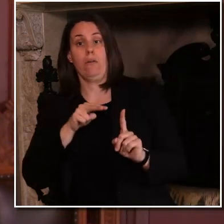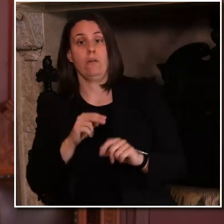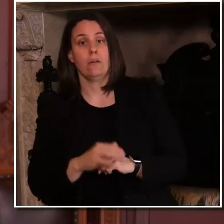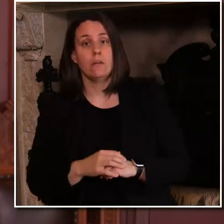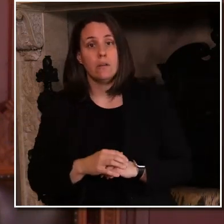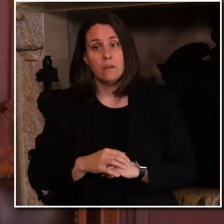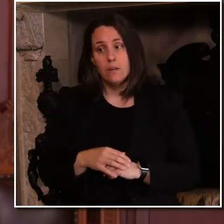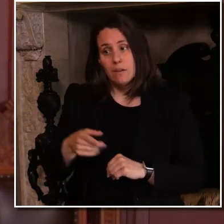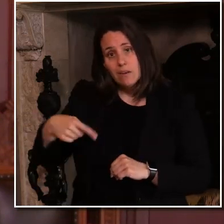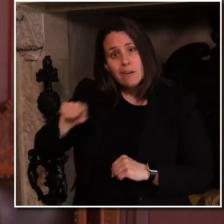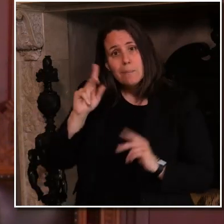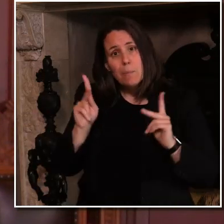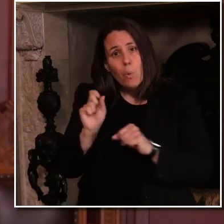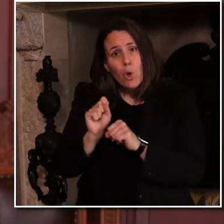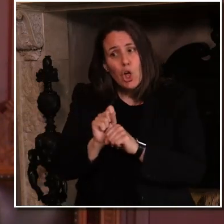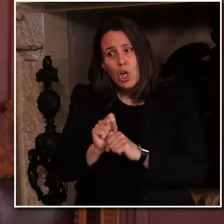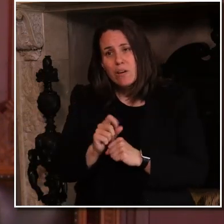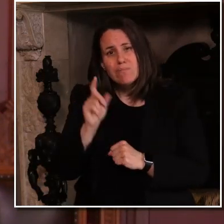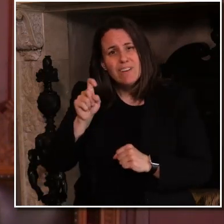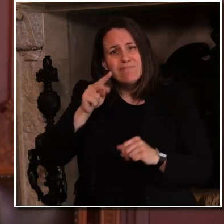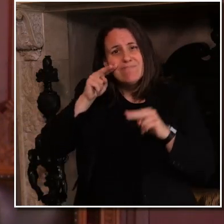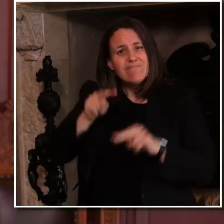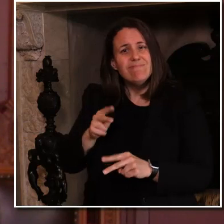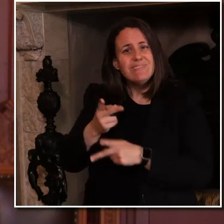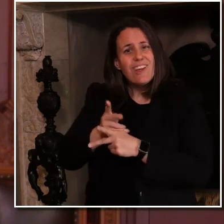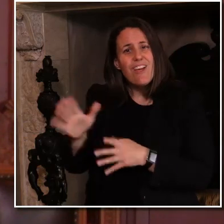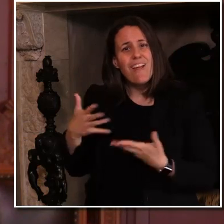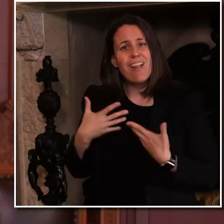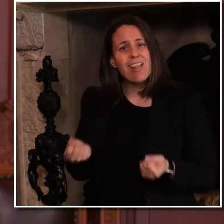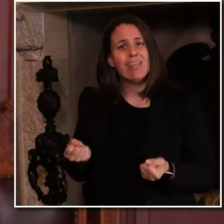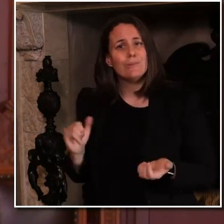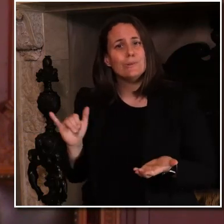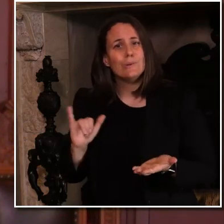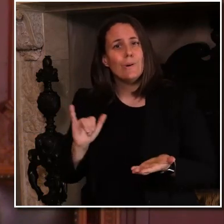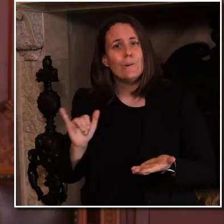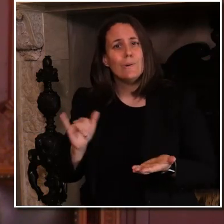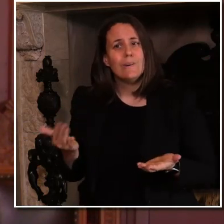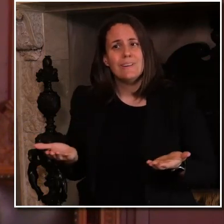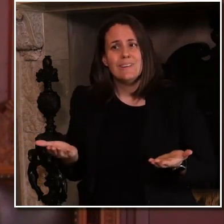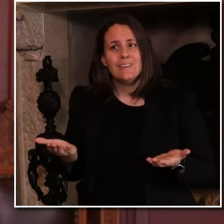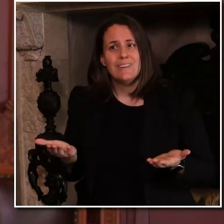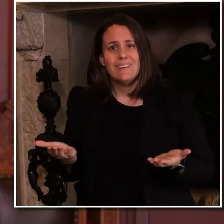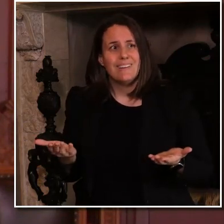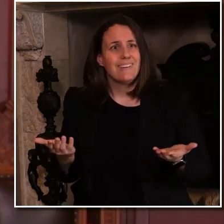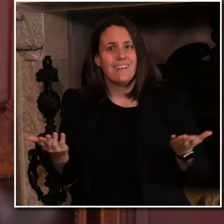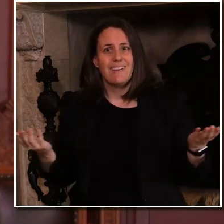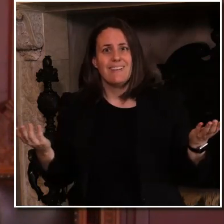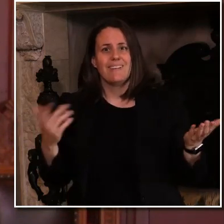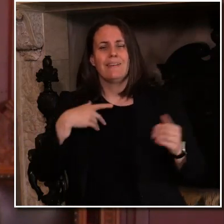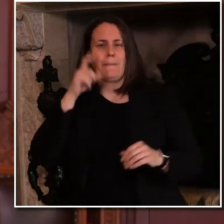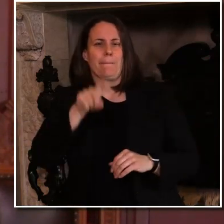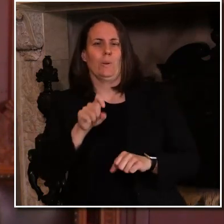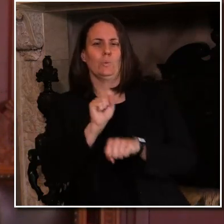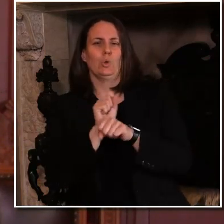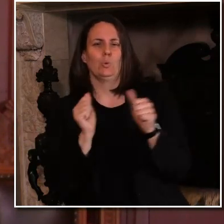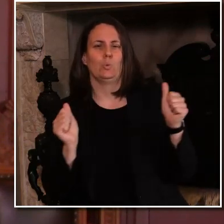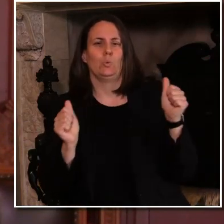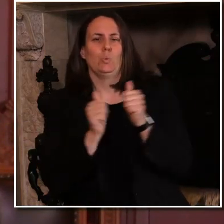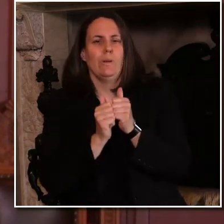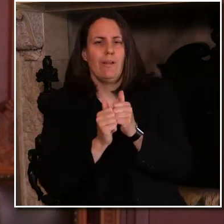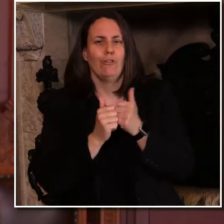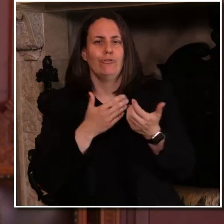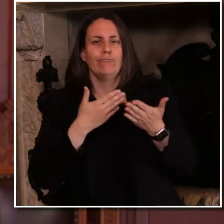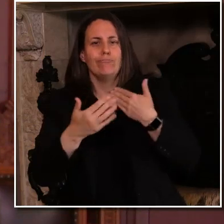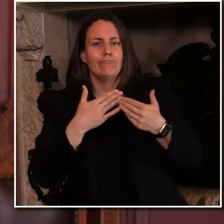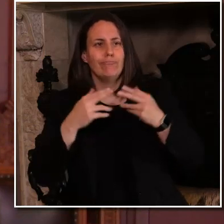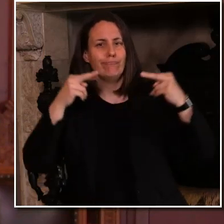And I don't think one can happen without the other. And so our goal is to be as cooperative as possible, but we do need to get